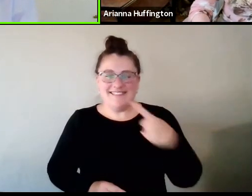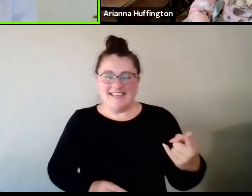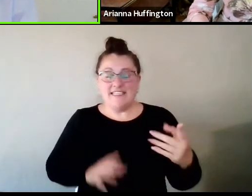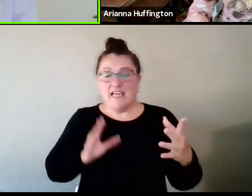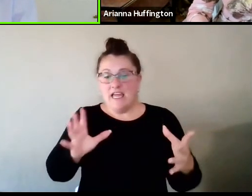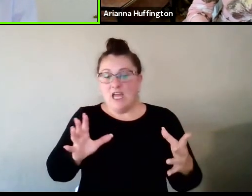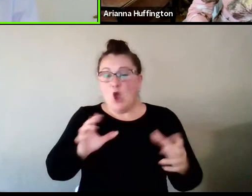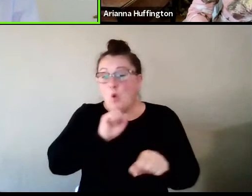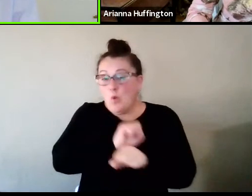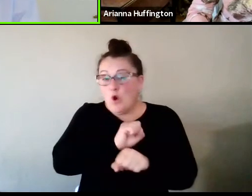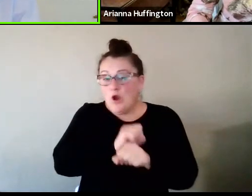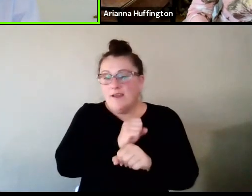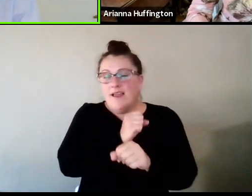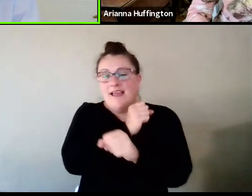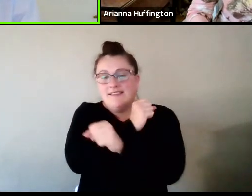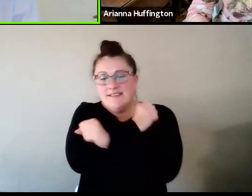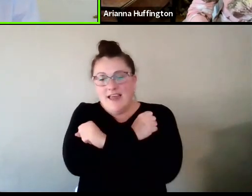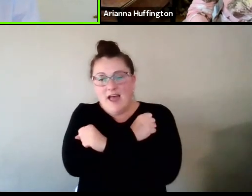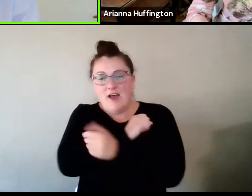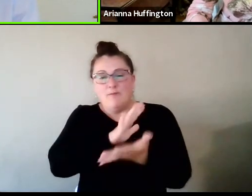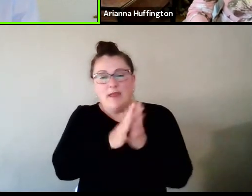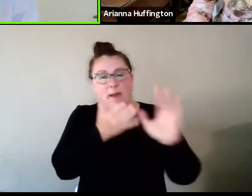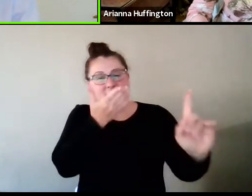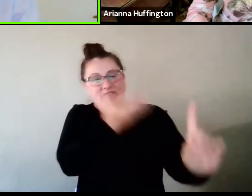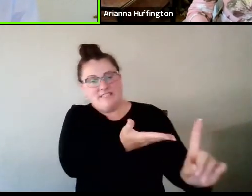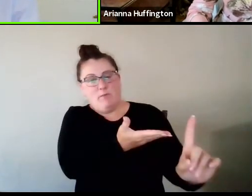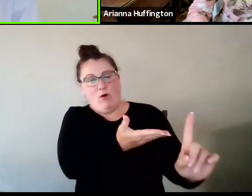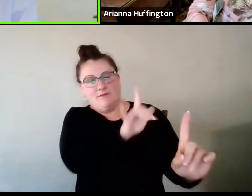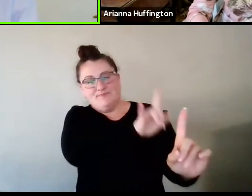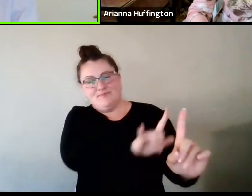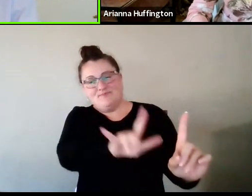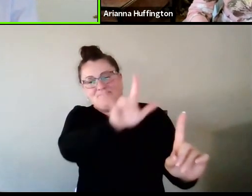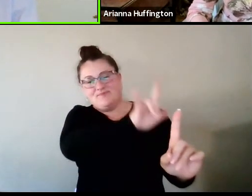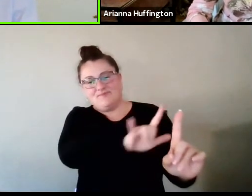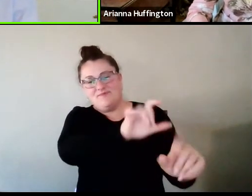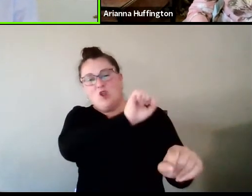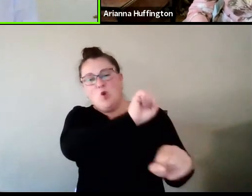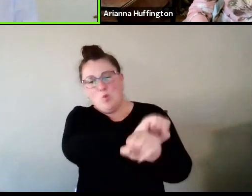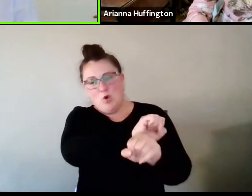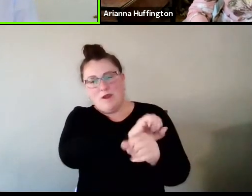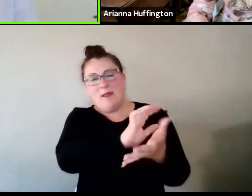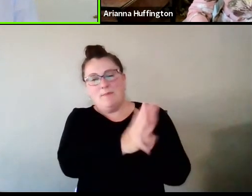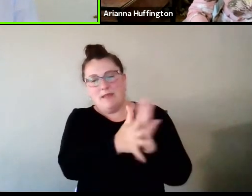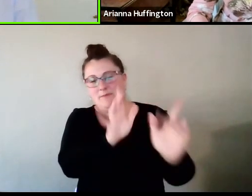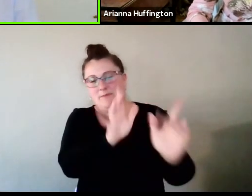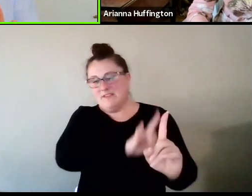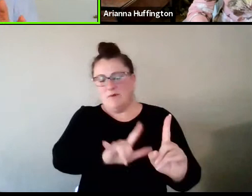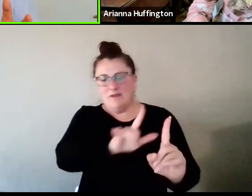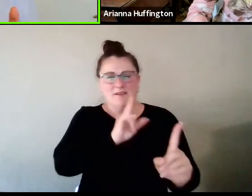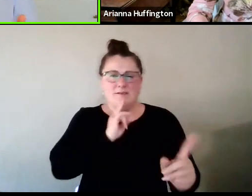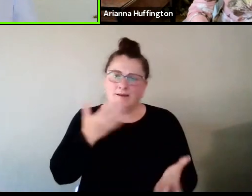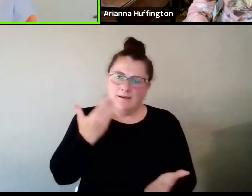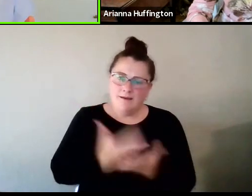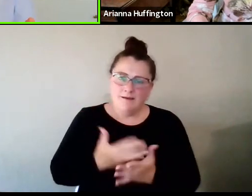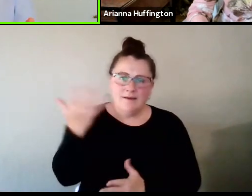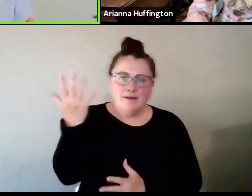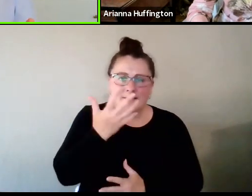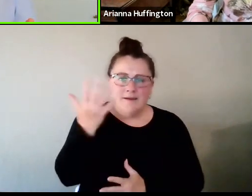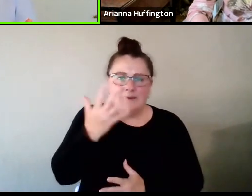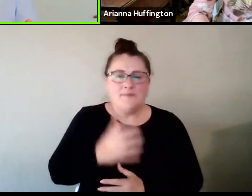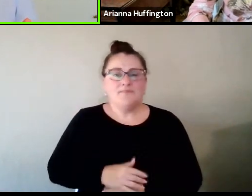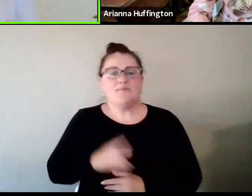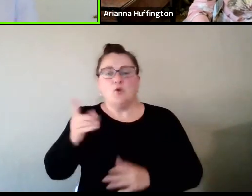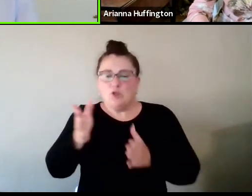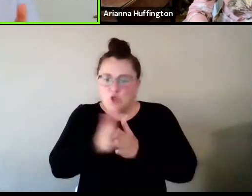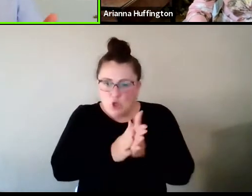is love made visible. Work is love made visible. That's so profound. And once you've had this